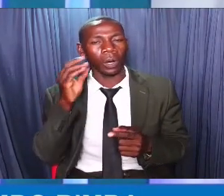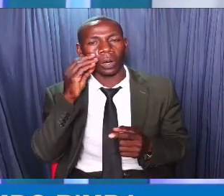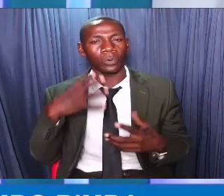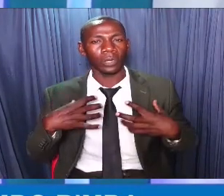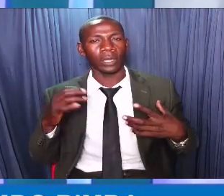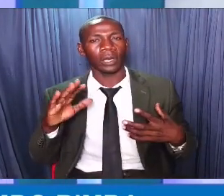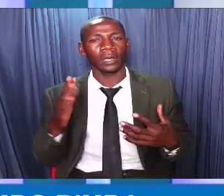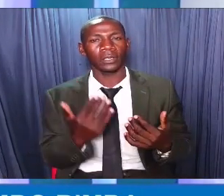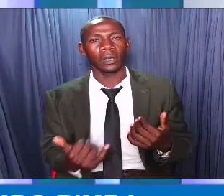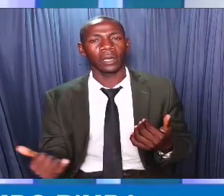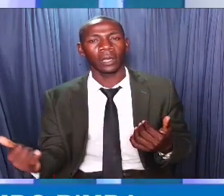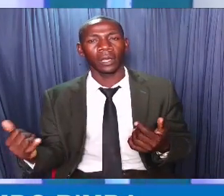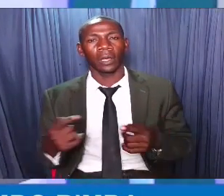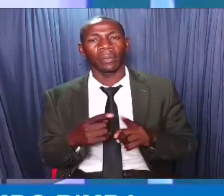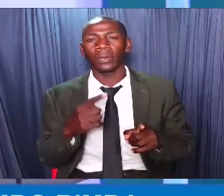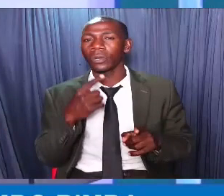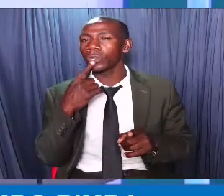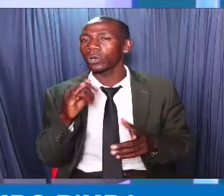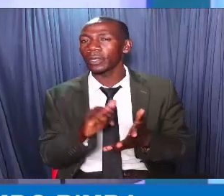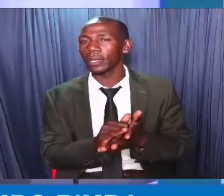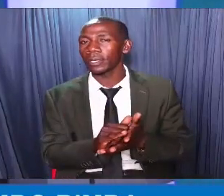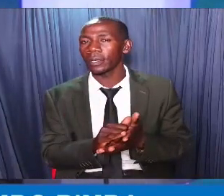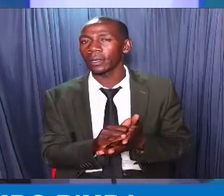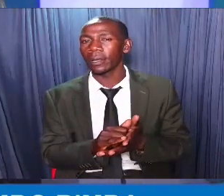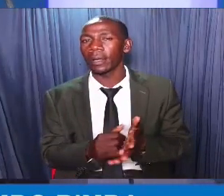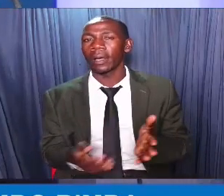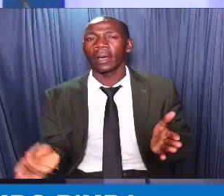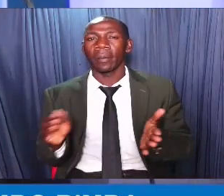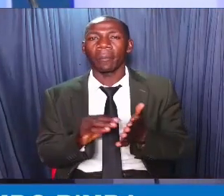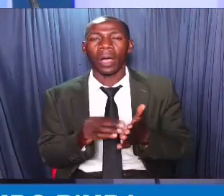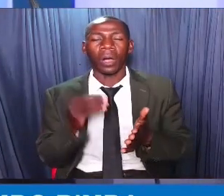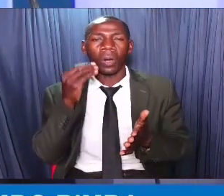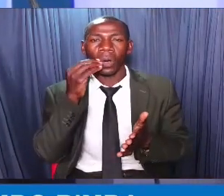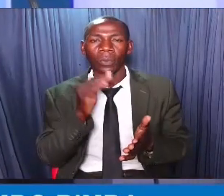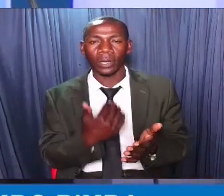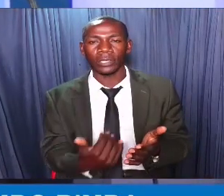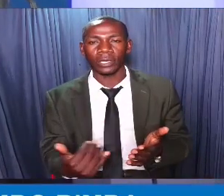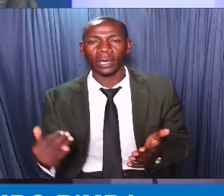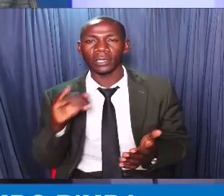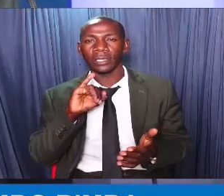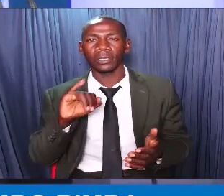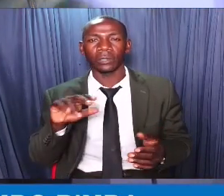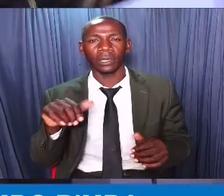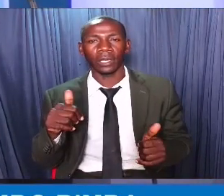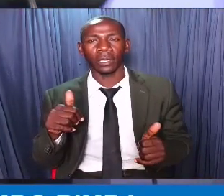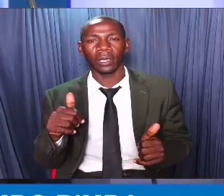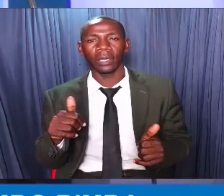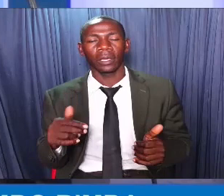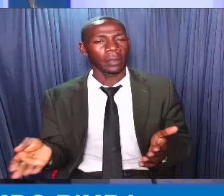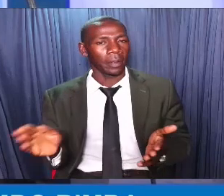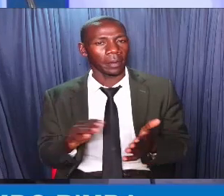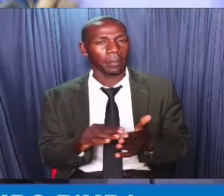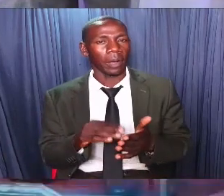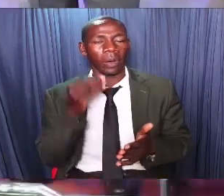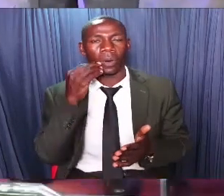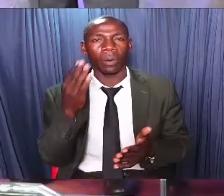mwanawe. And heal his son. Lakini akaambiwa enenda. But he was told you go. Mwanao amepona. Your child is okay. Akaondoka akaenda. He